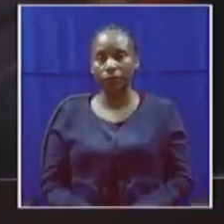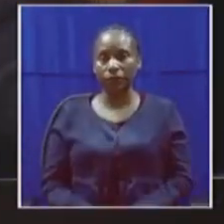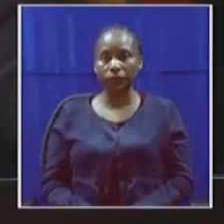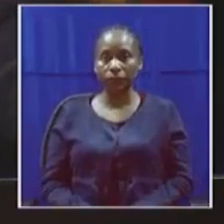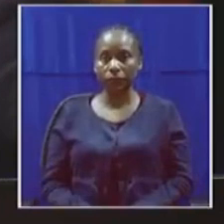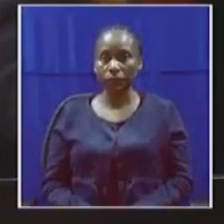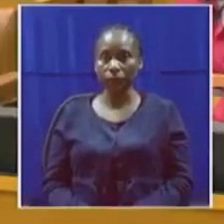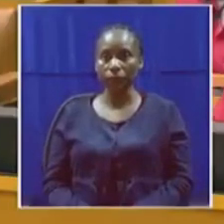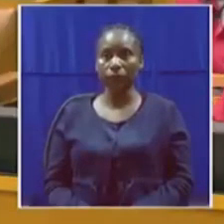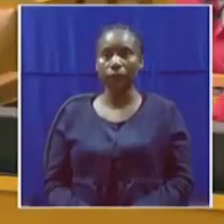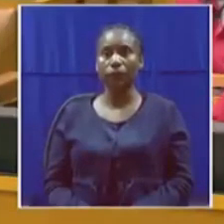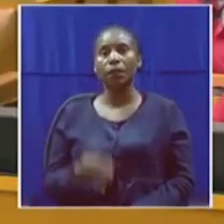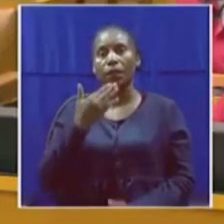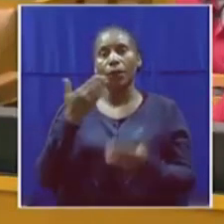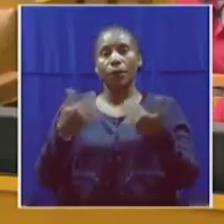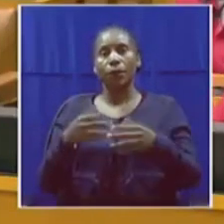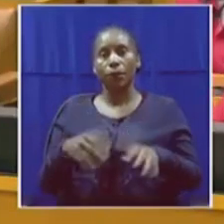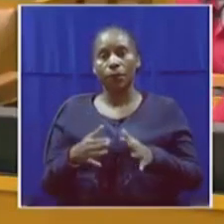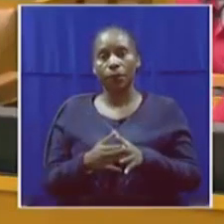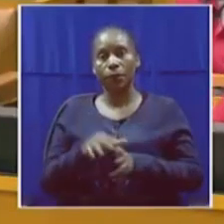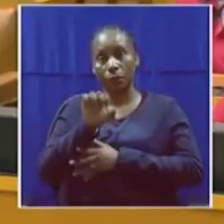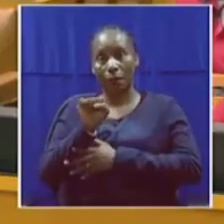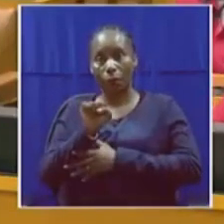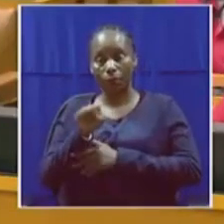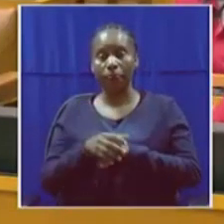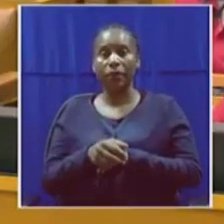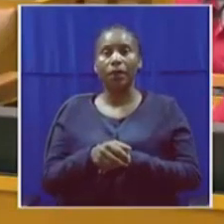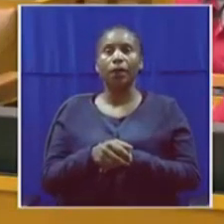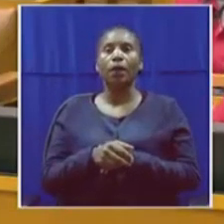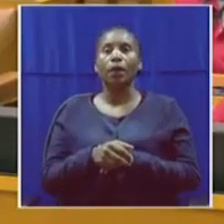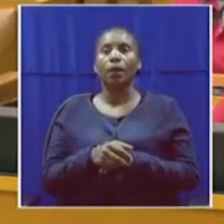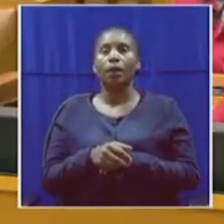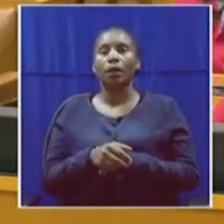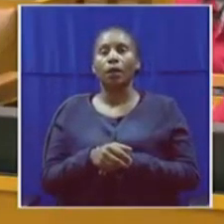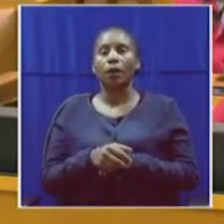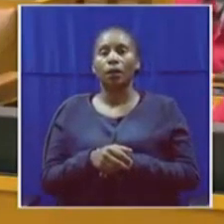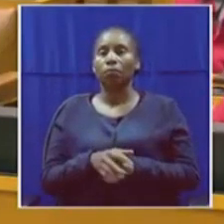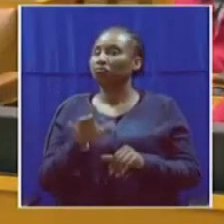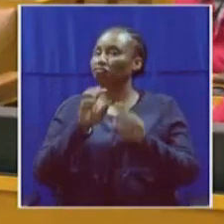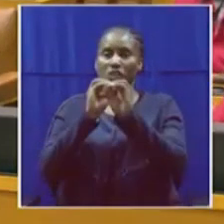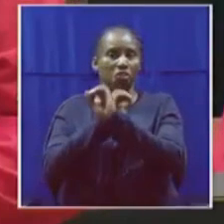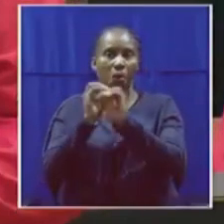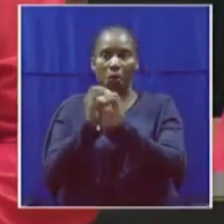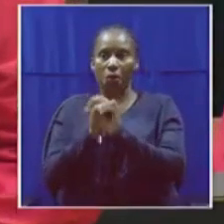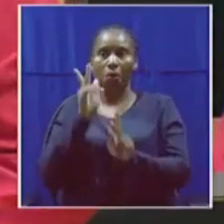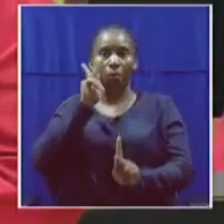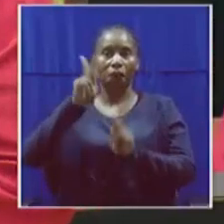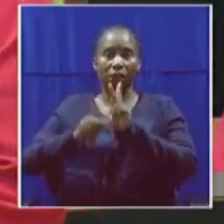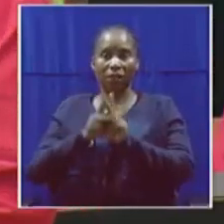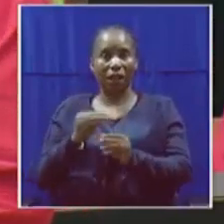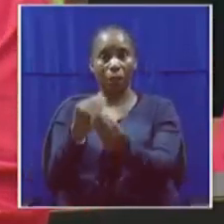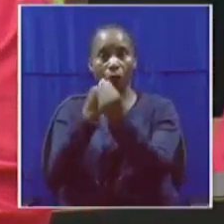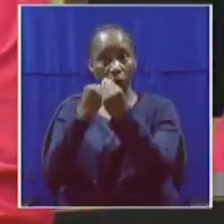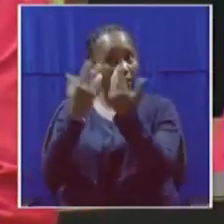No, thanks, Chairperson. Like, there certainly is no professor who taught me who contributed to